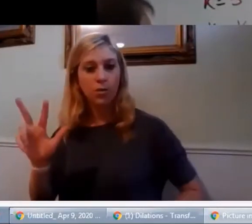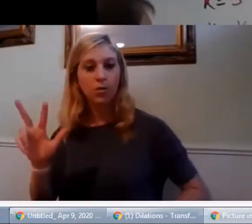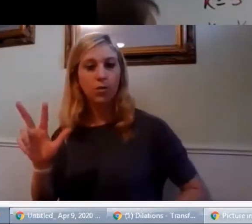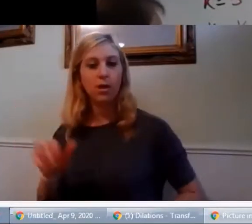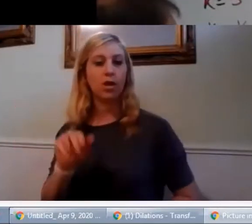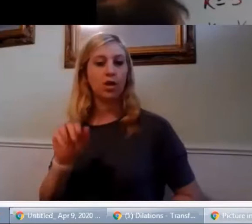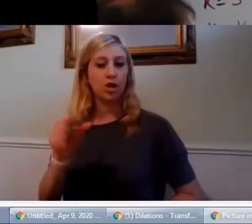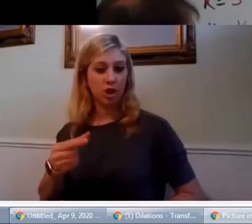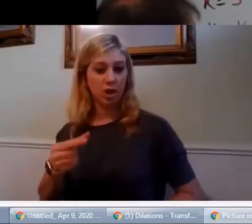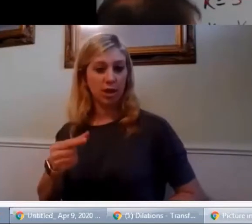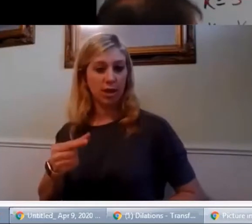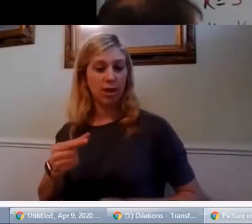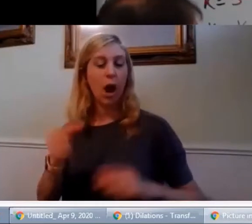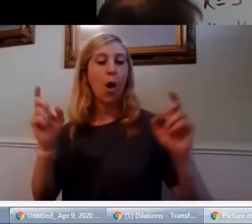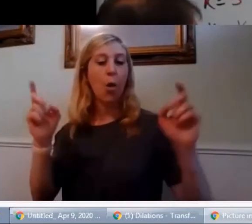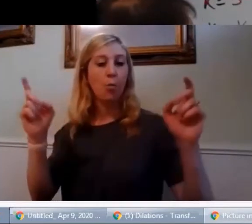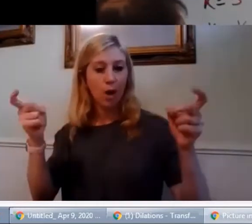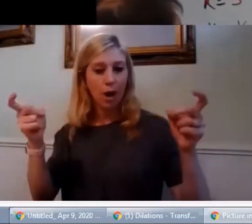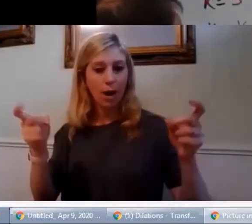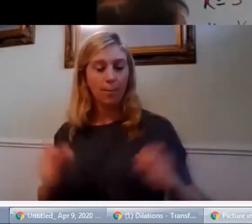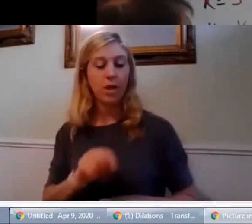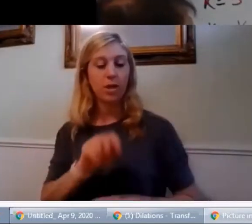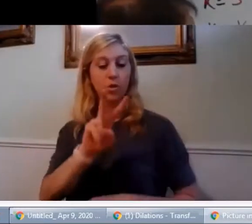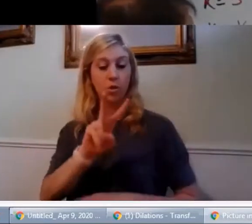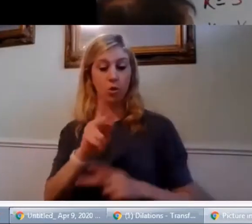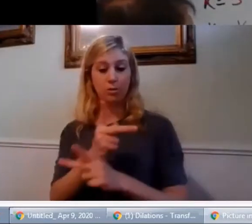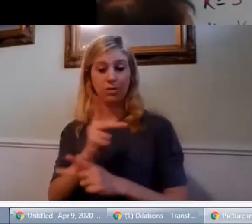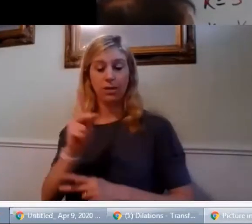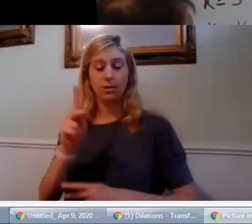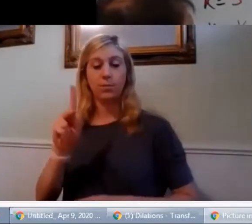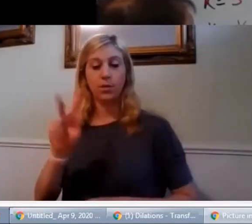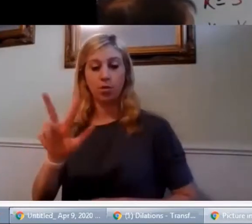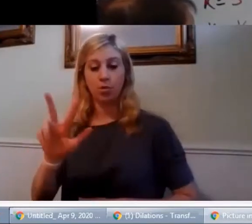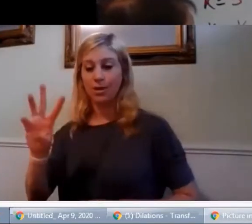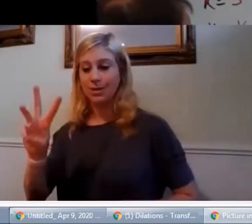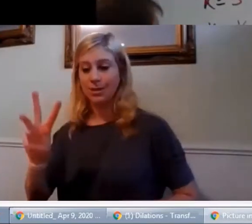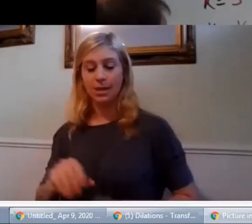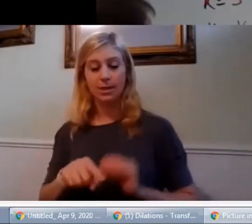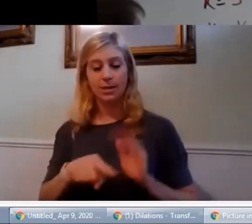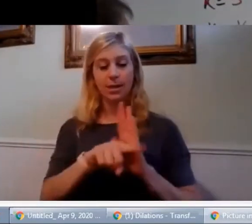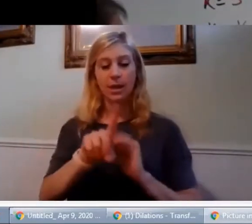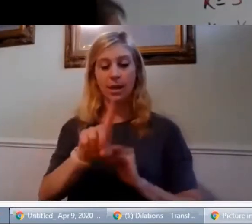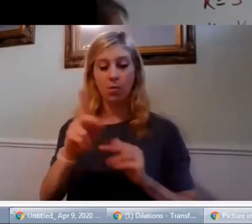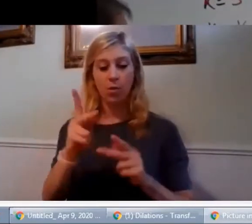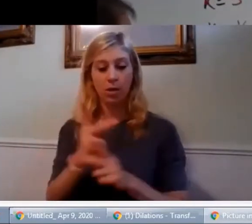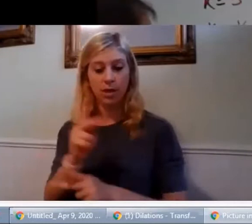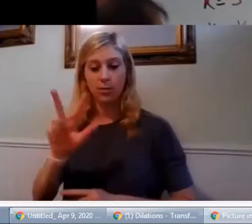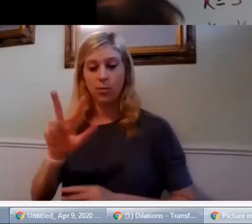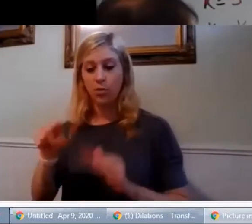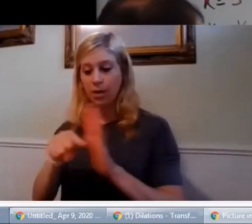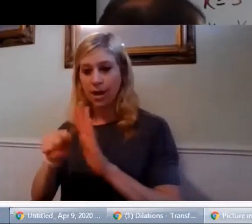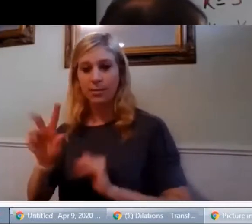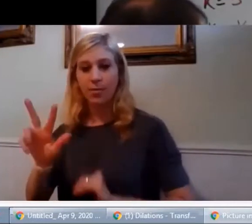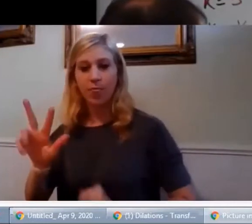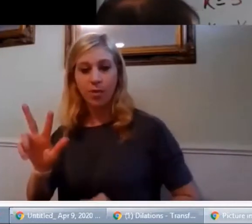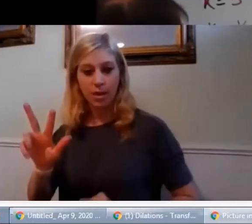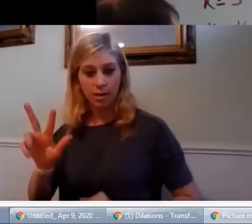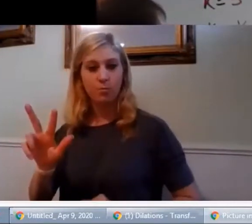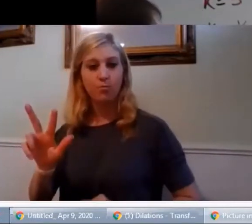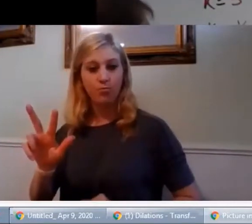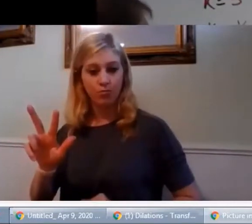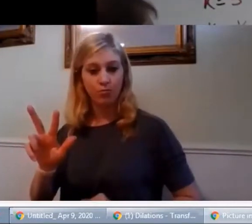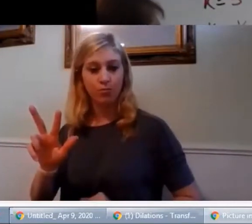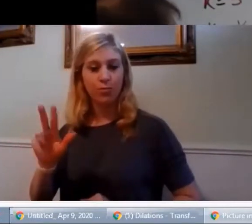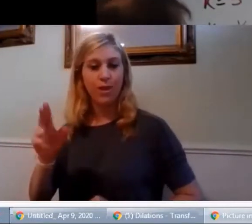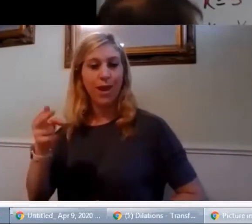6. -1 times 3 is -3. That is h prime. -1 times 3 is